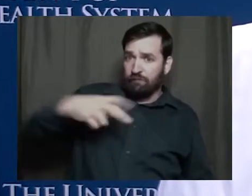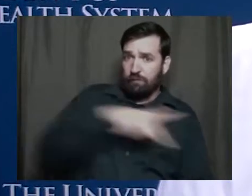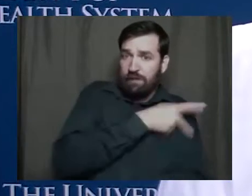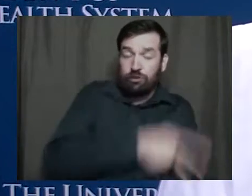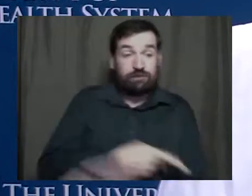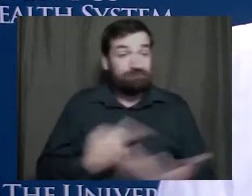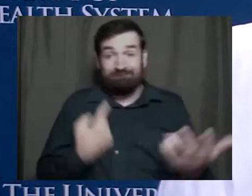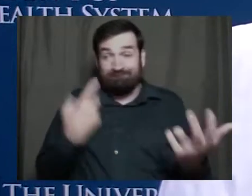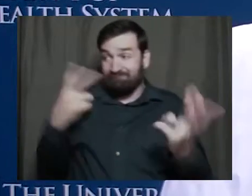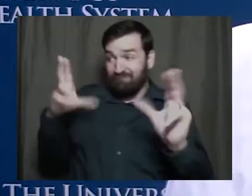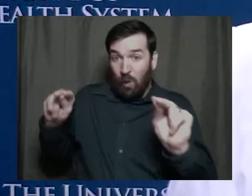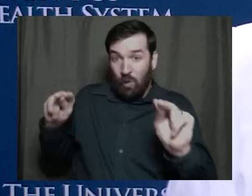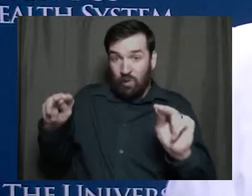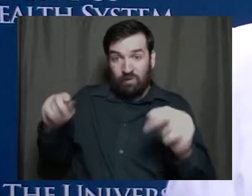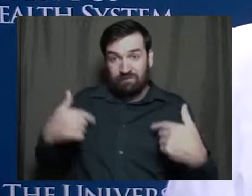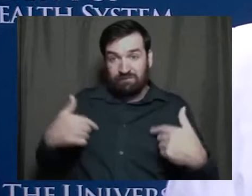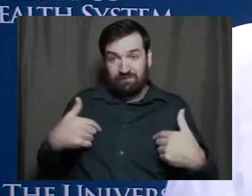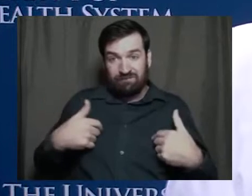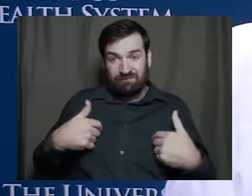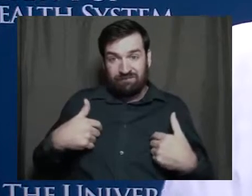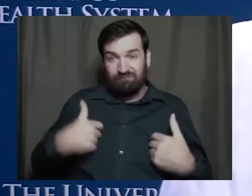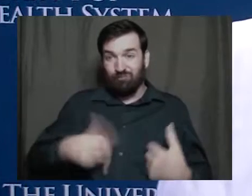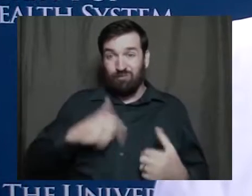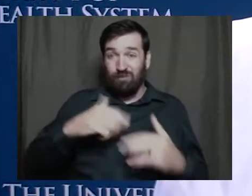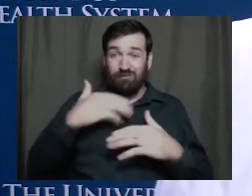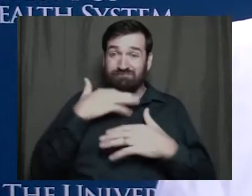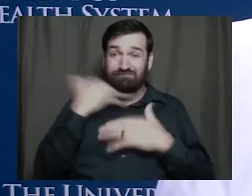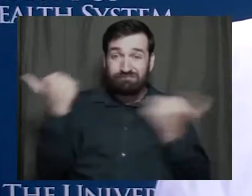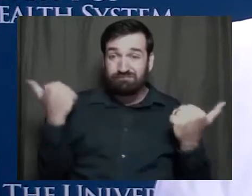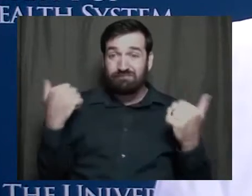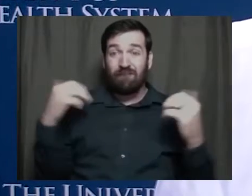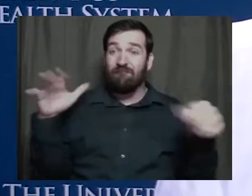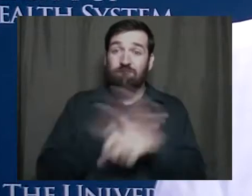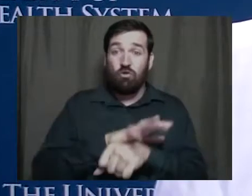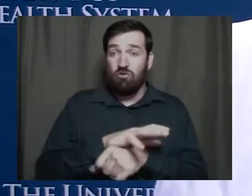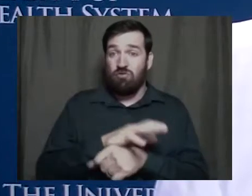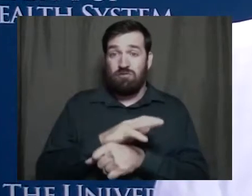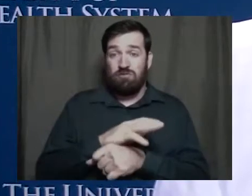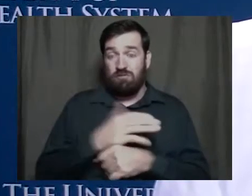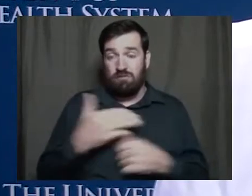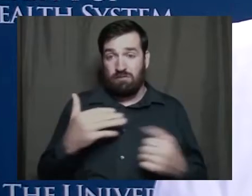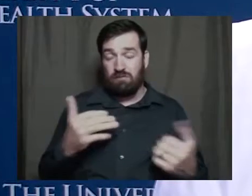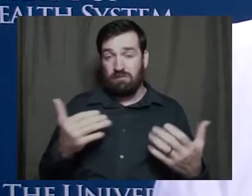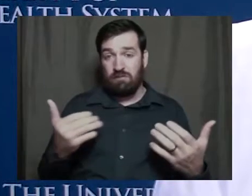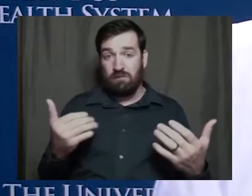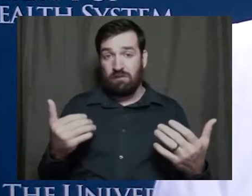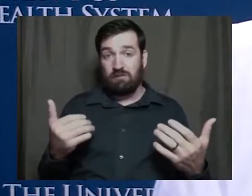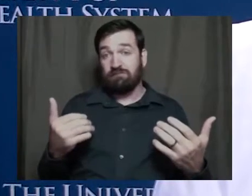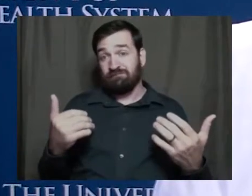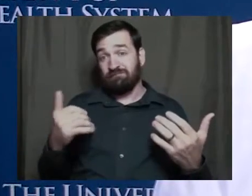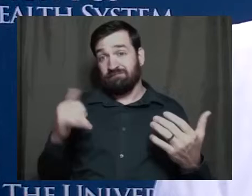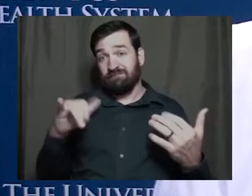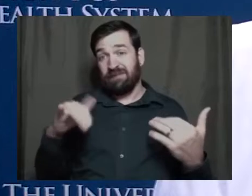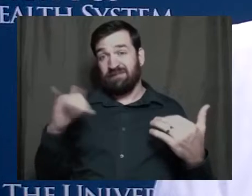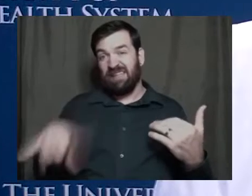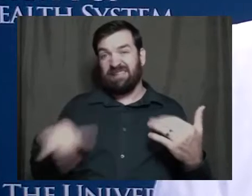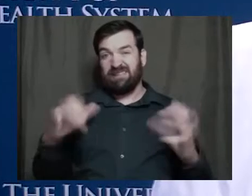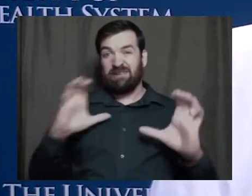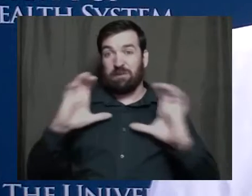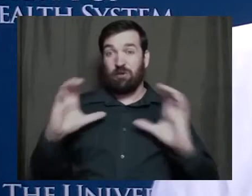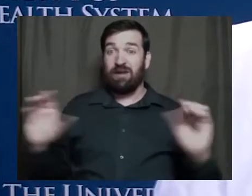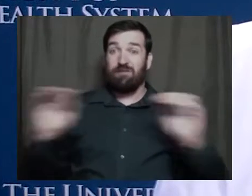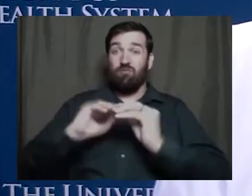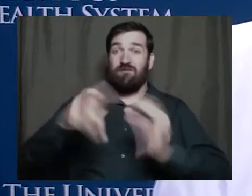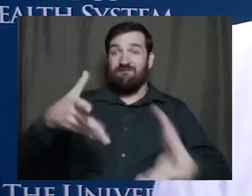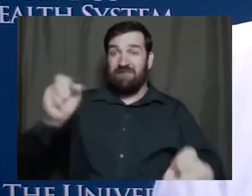still struggling to manage all of our bed space as well. That gets alleviated much more quickly when